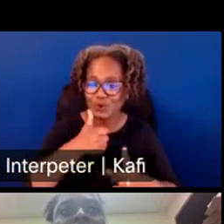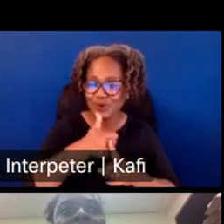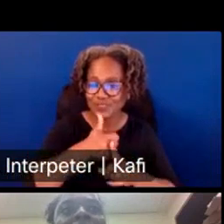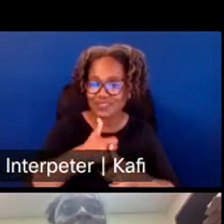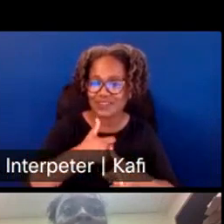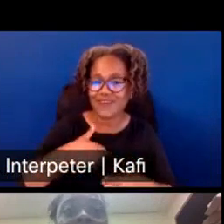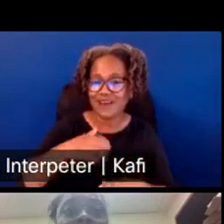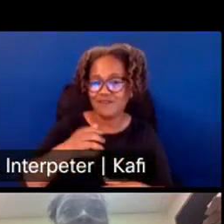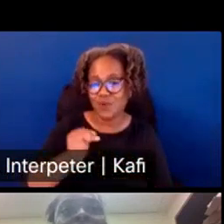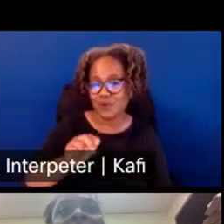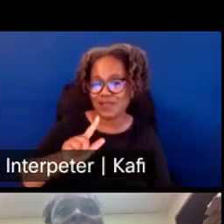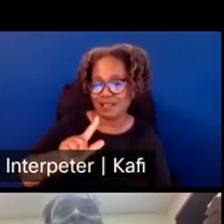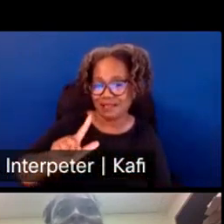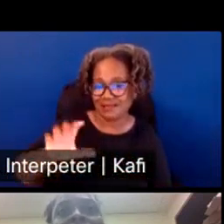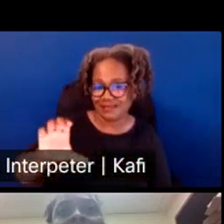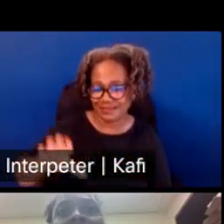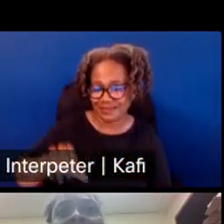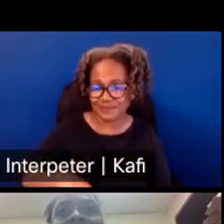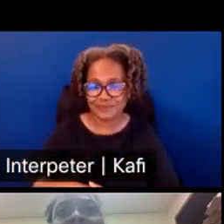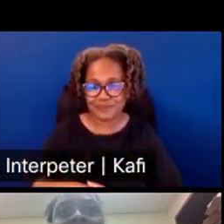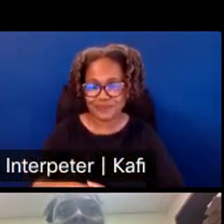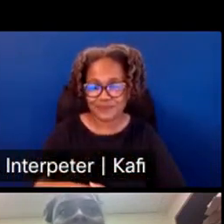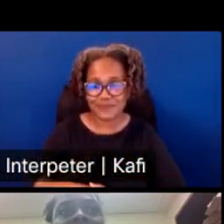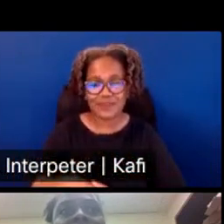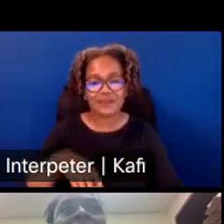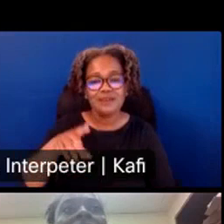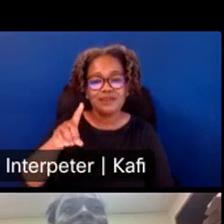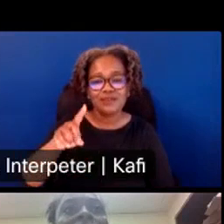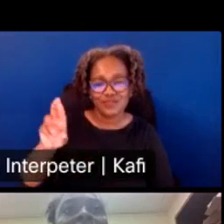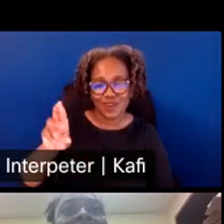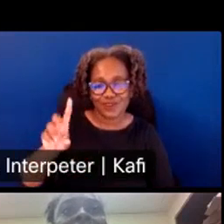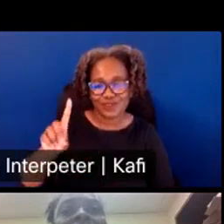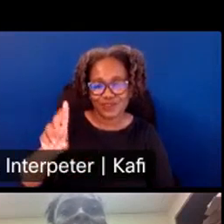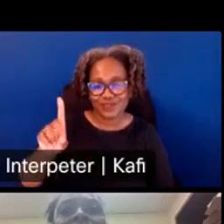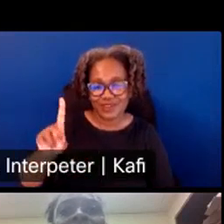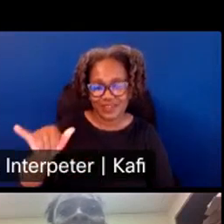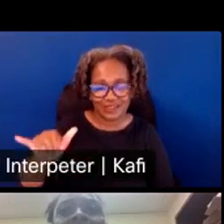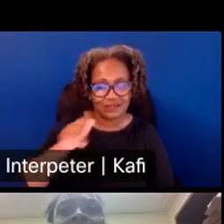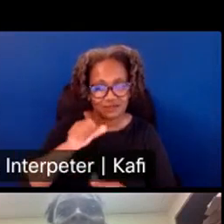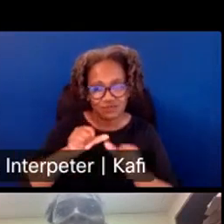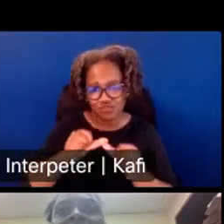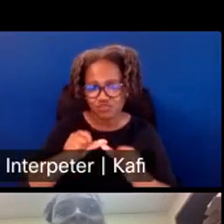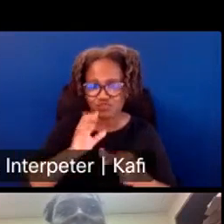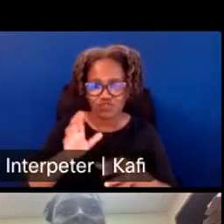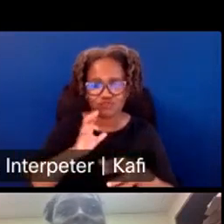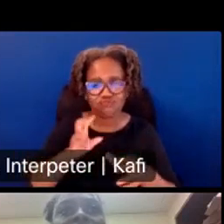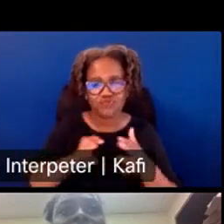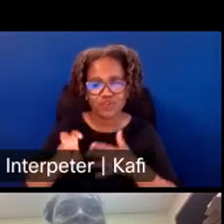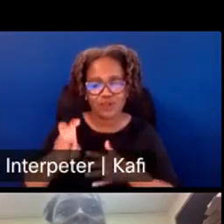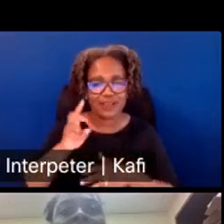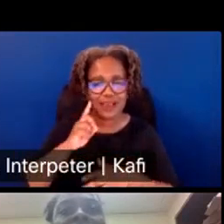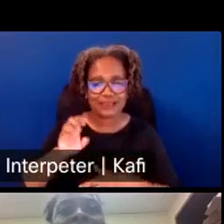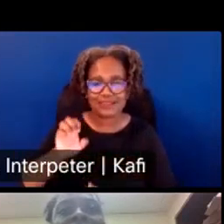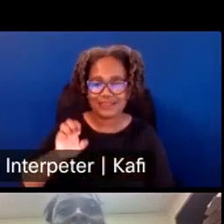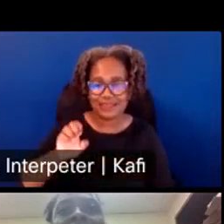Award. Dr. Dudley continues her journey as executive director for the Dudley Beauty School System, a chain of beauty schools